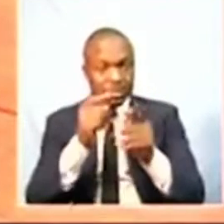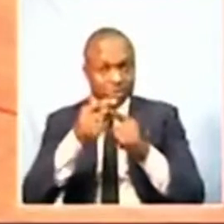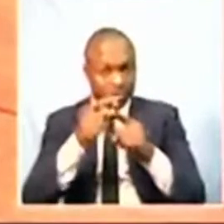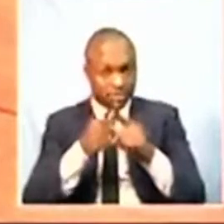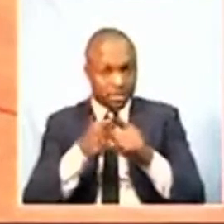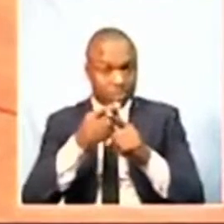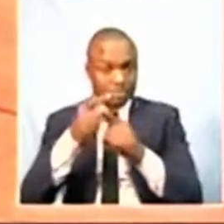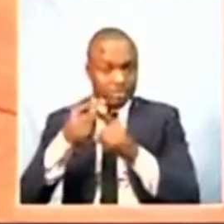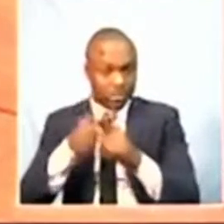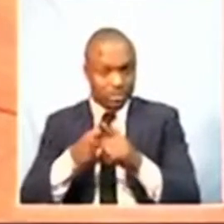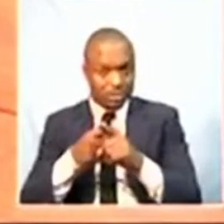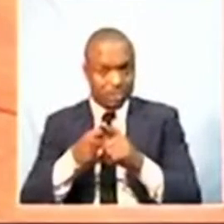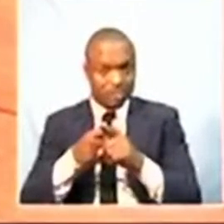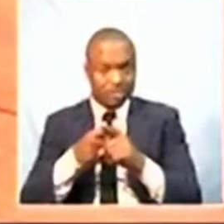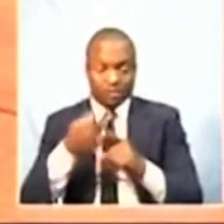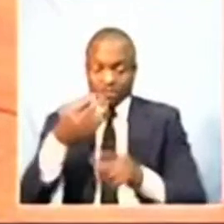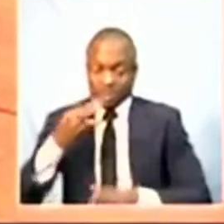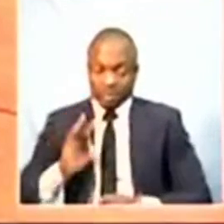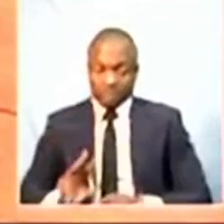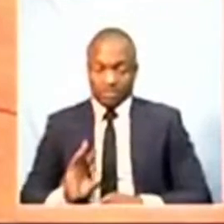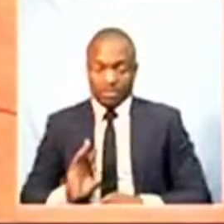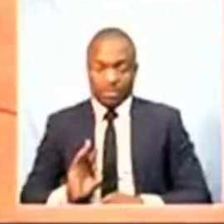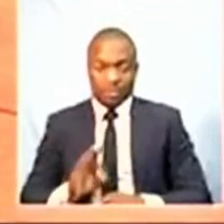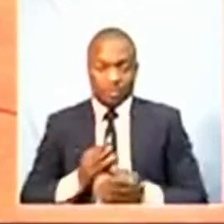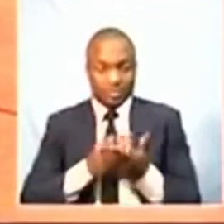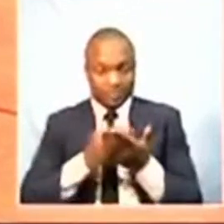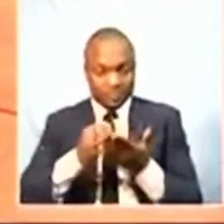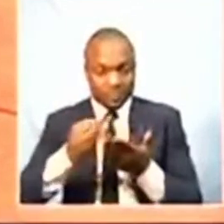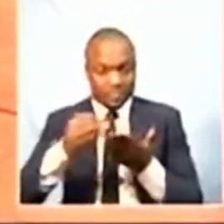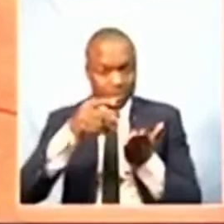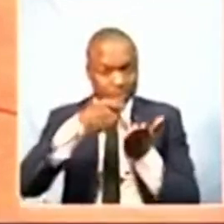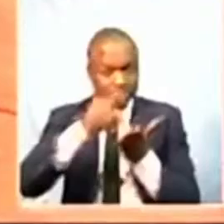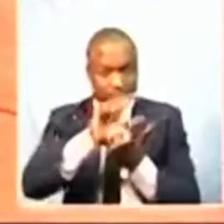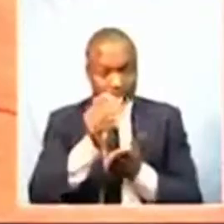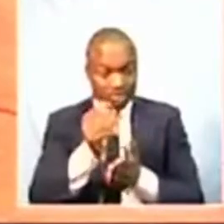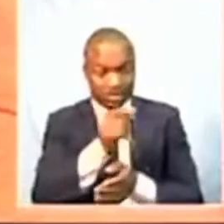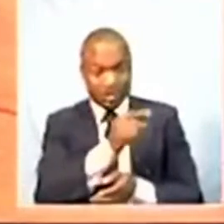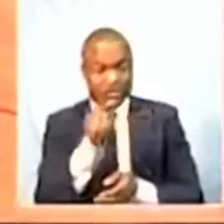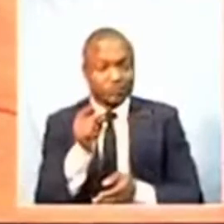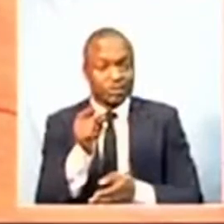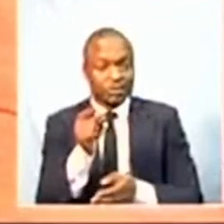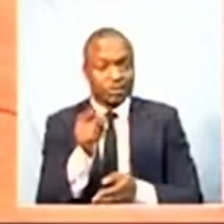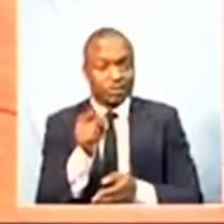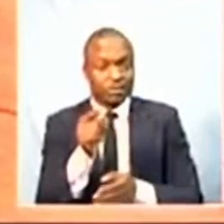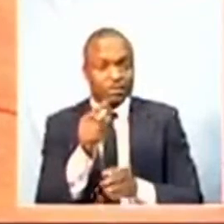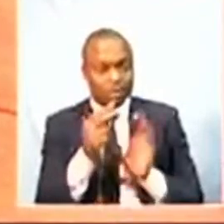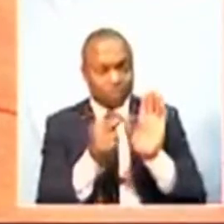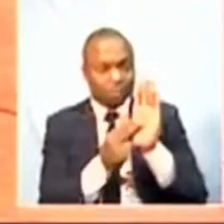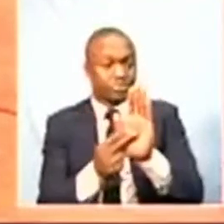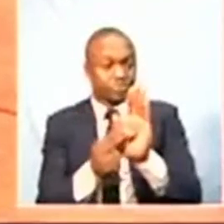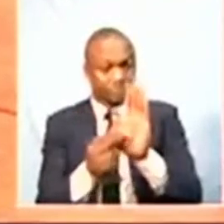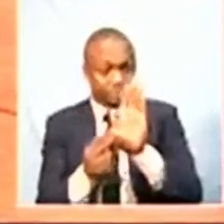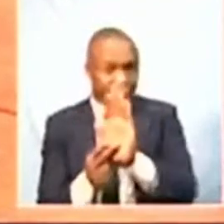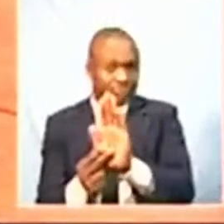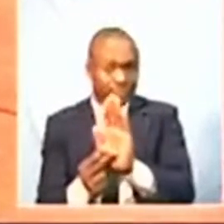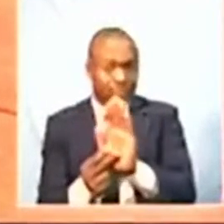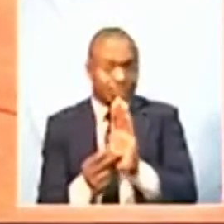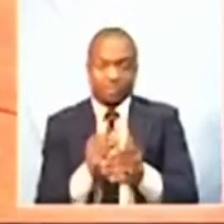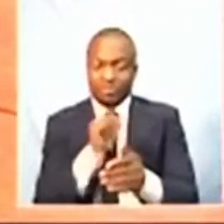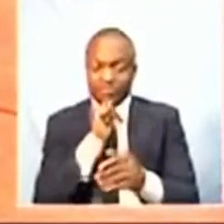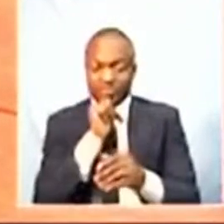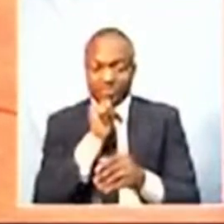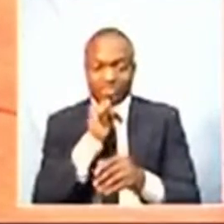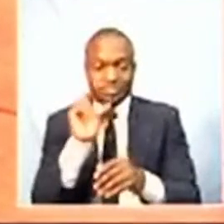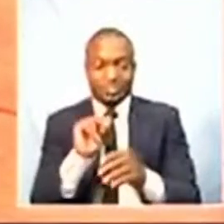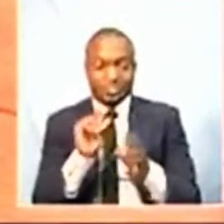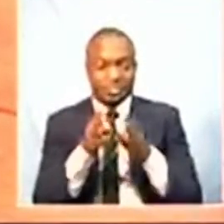are the beneficiaries are defaulting. And for those that are indicating that there are no gaps